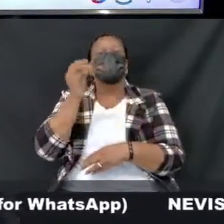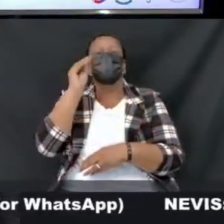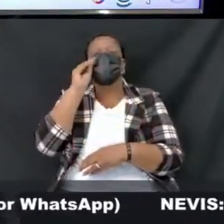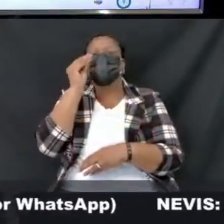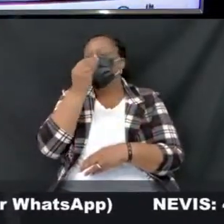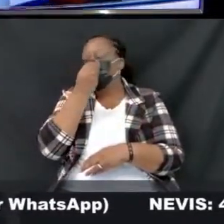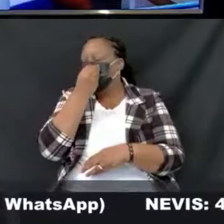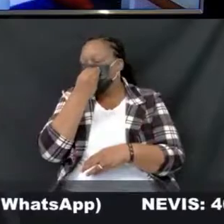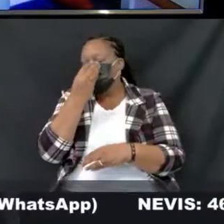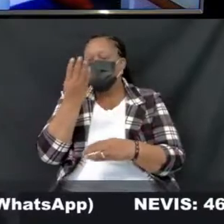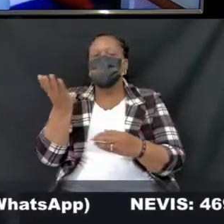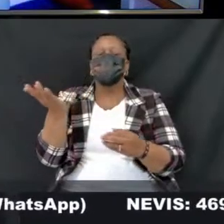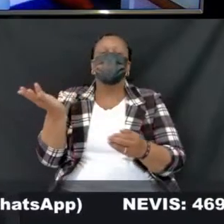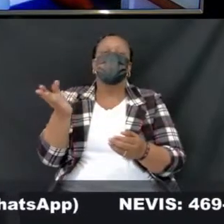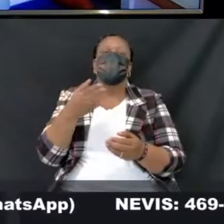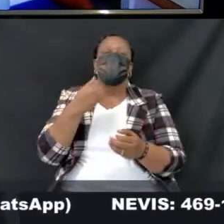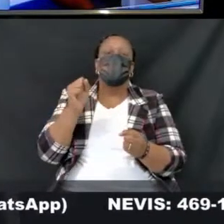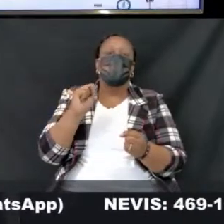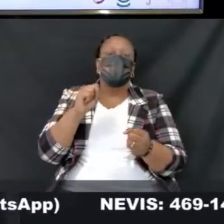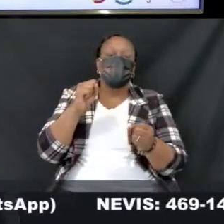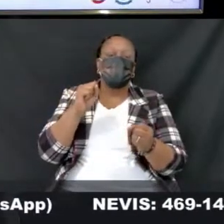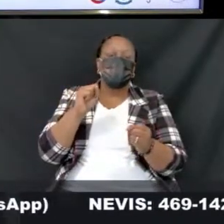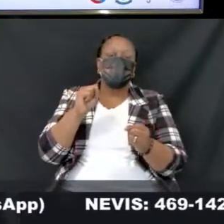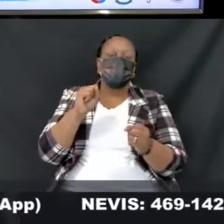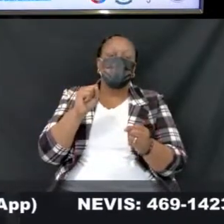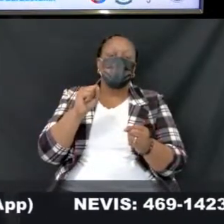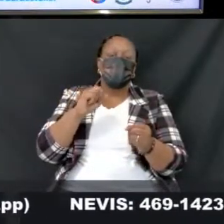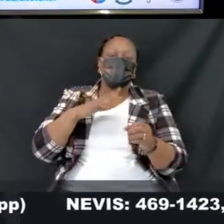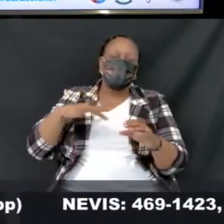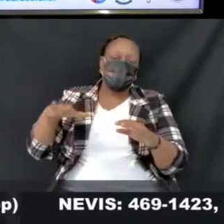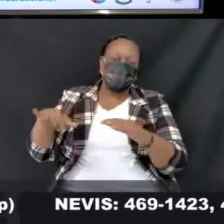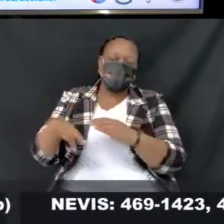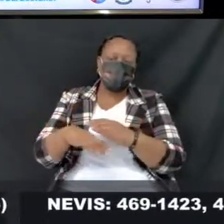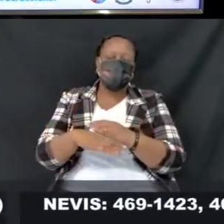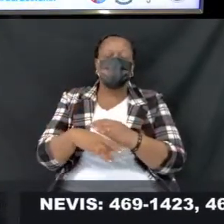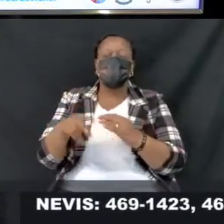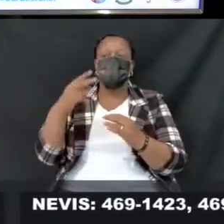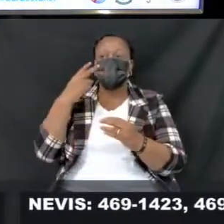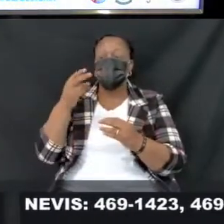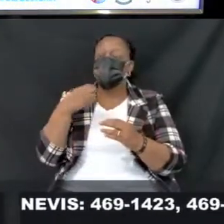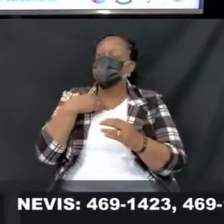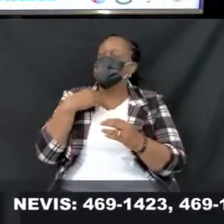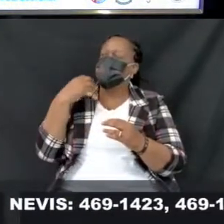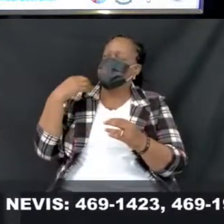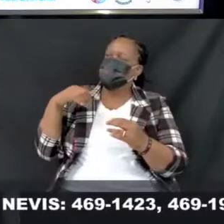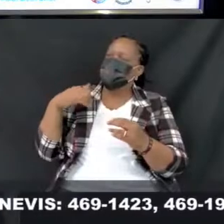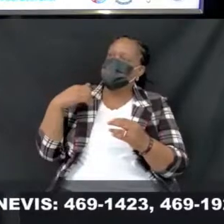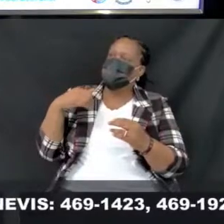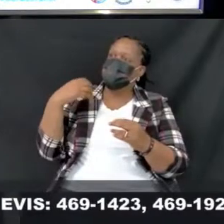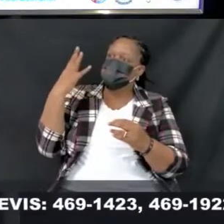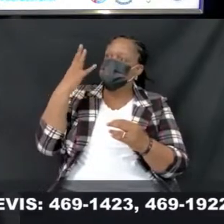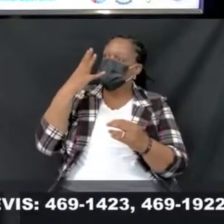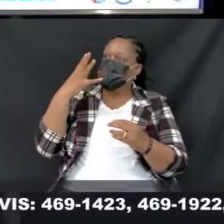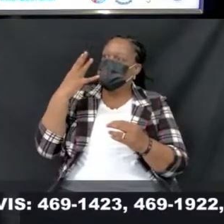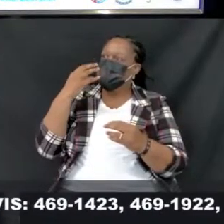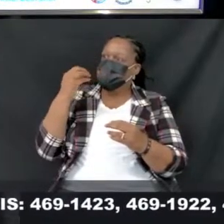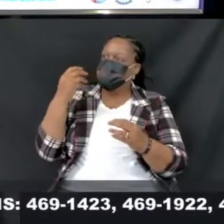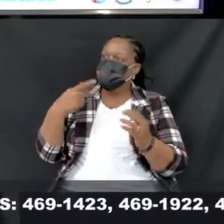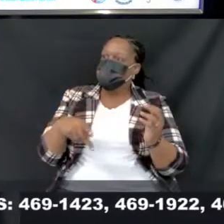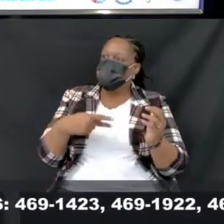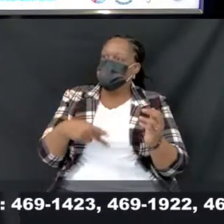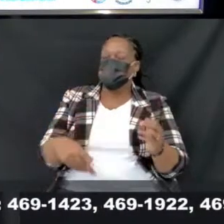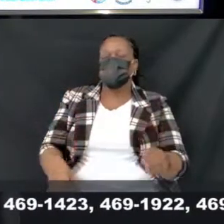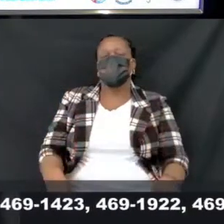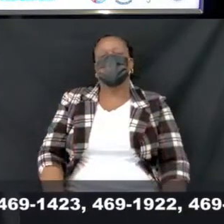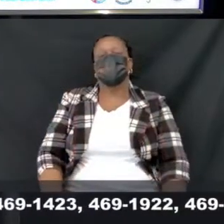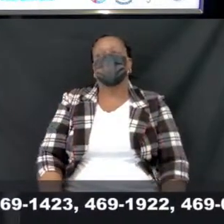Dr. Wilkinson? Right, correct. Right, so I think we need to feel happy, and I want to pause and commend the